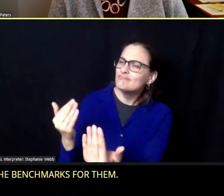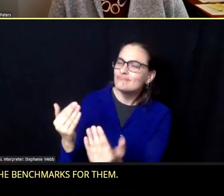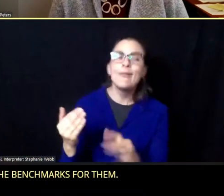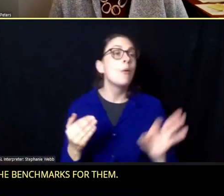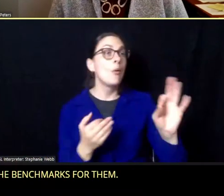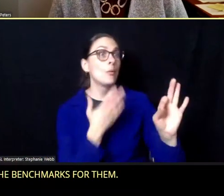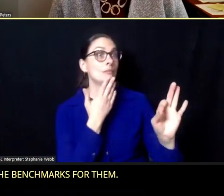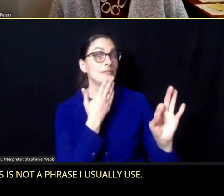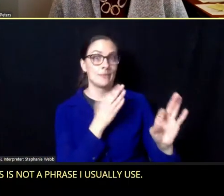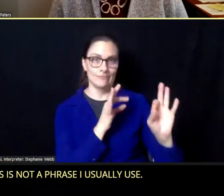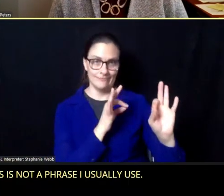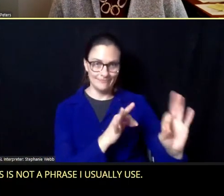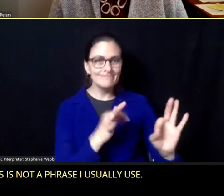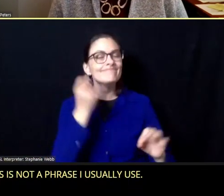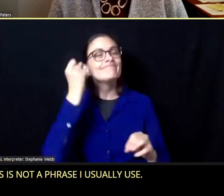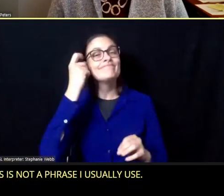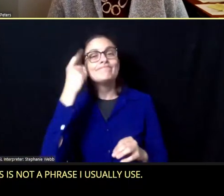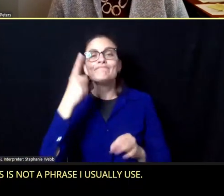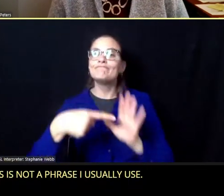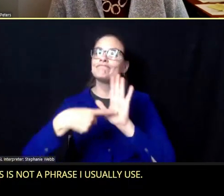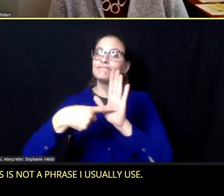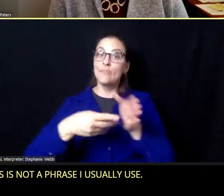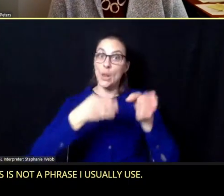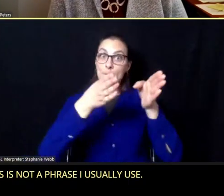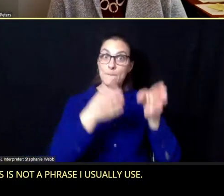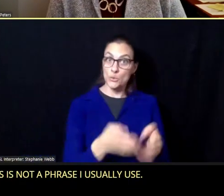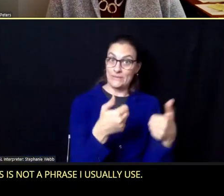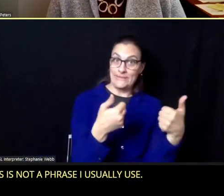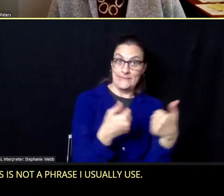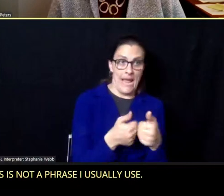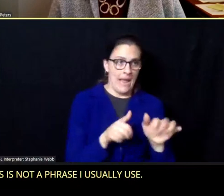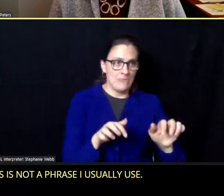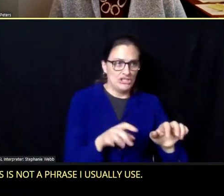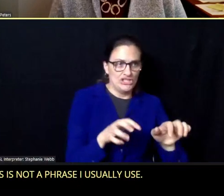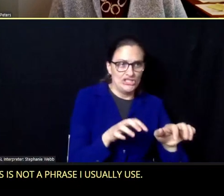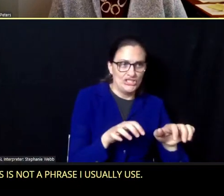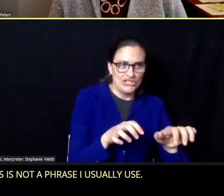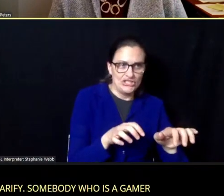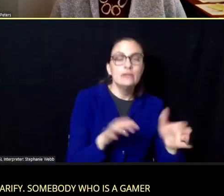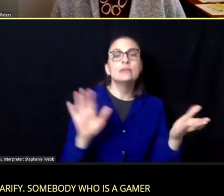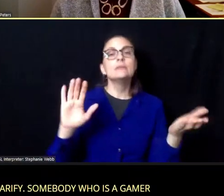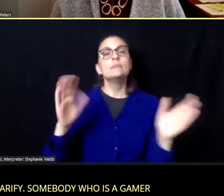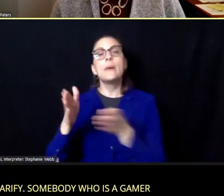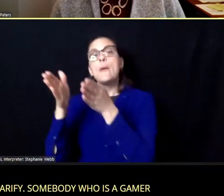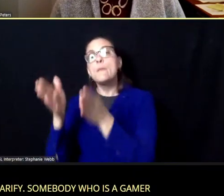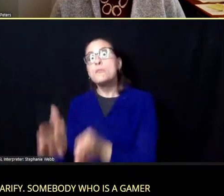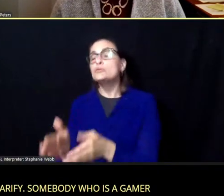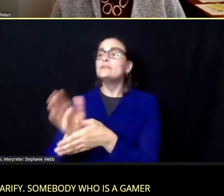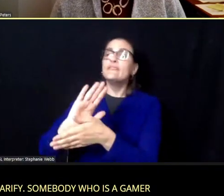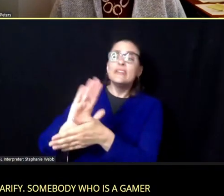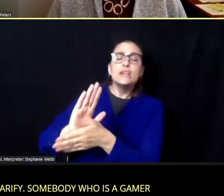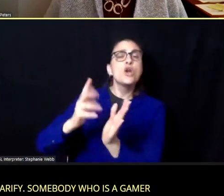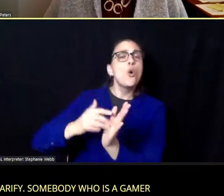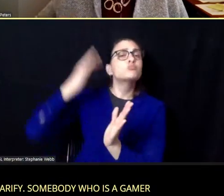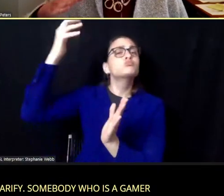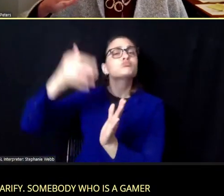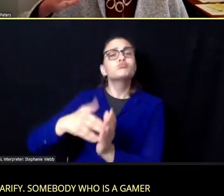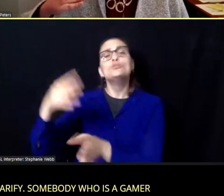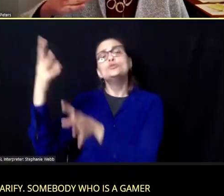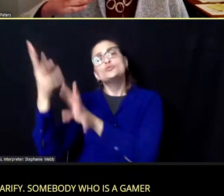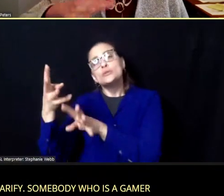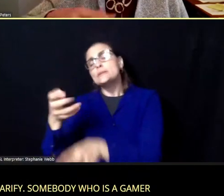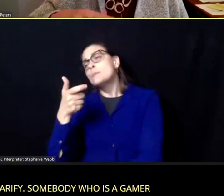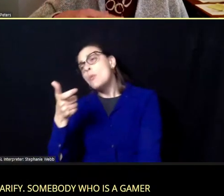a different speed than somebody who is just streaming videos every now and again. And so providing, you know,